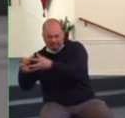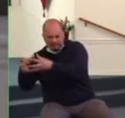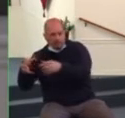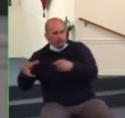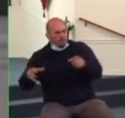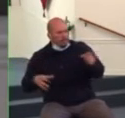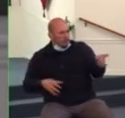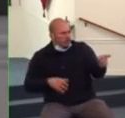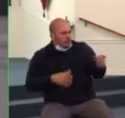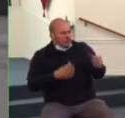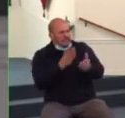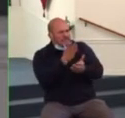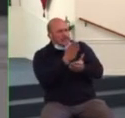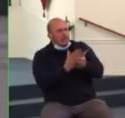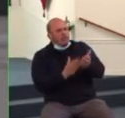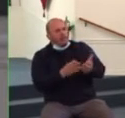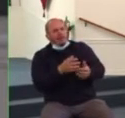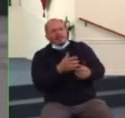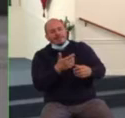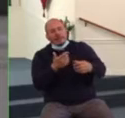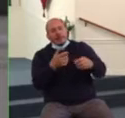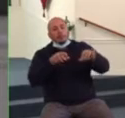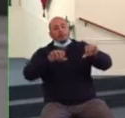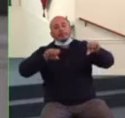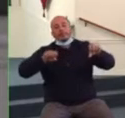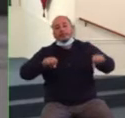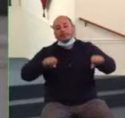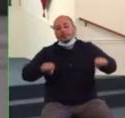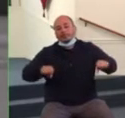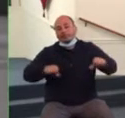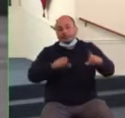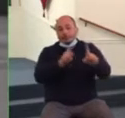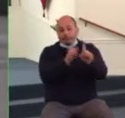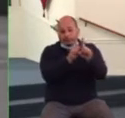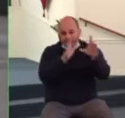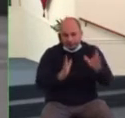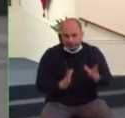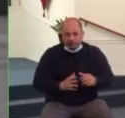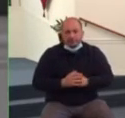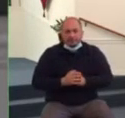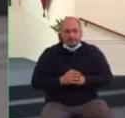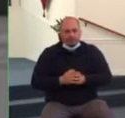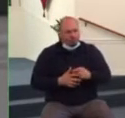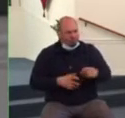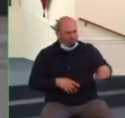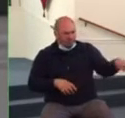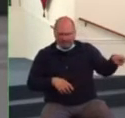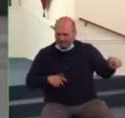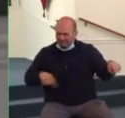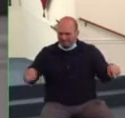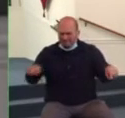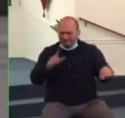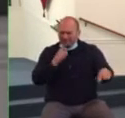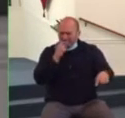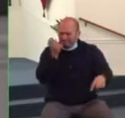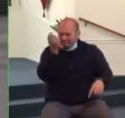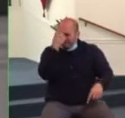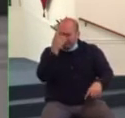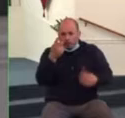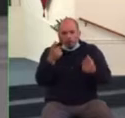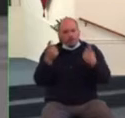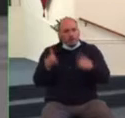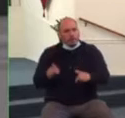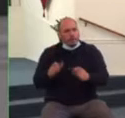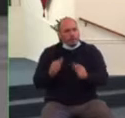don't yet understand what will happen to Jesus, but they also don't yet understand the cross-centered attitude